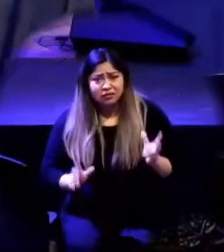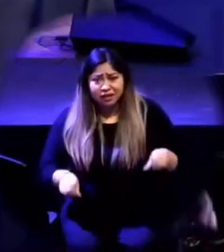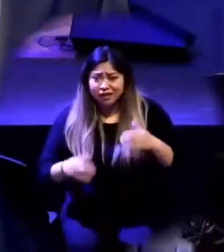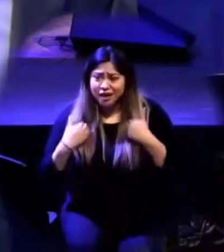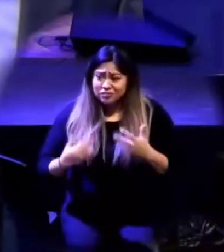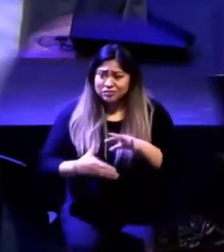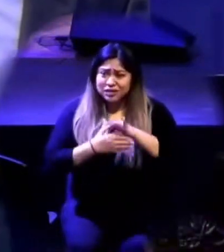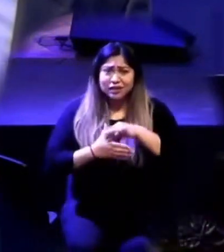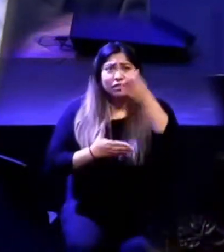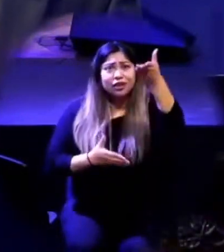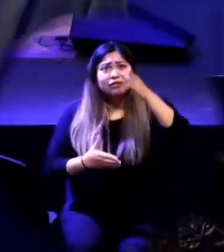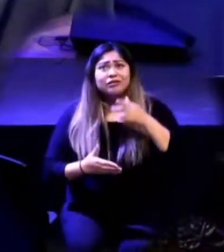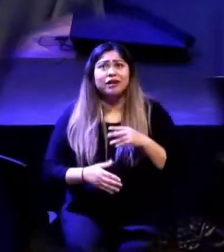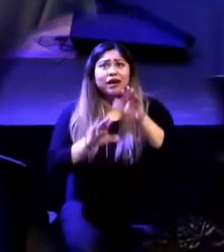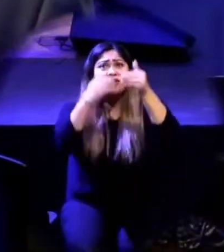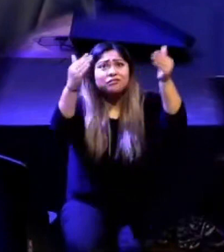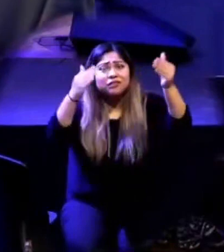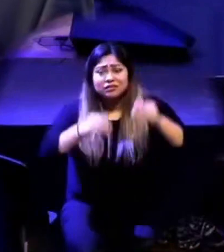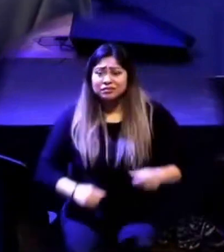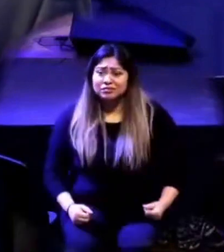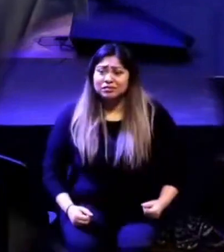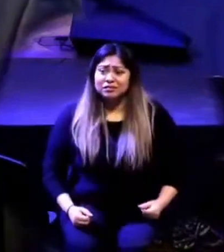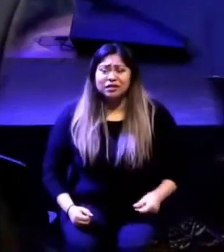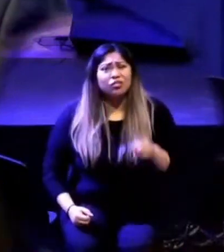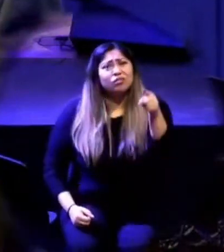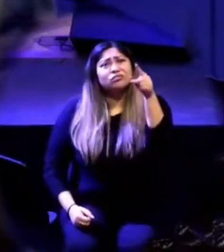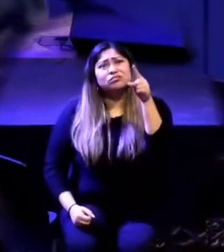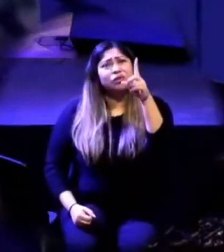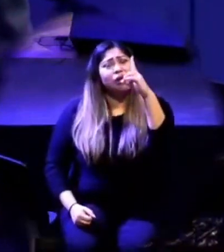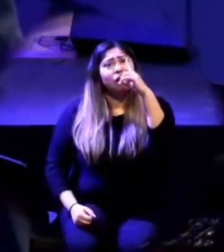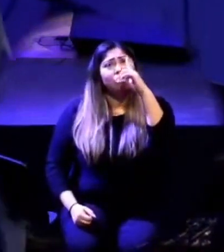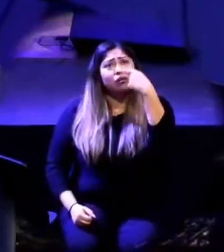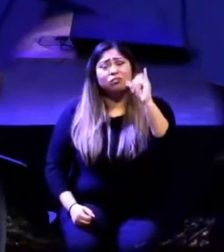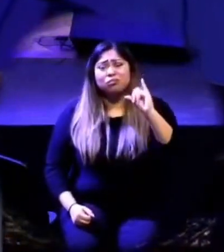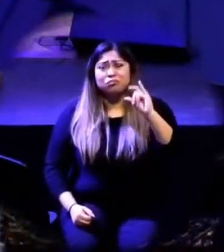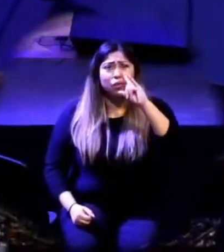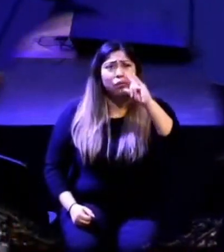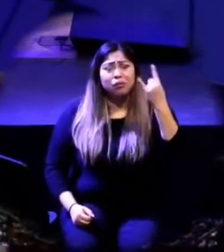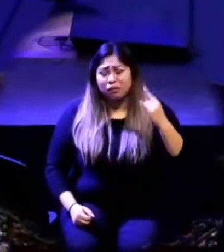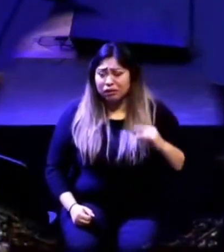the pictures of heaven seem so boring, but those are TV pictures of heaven. The